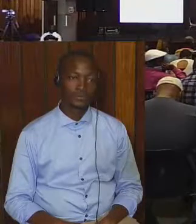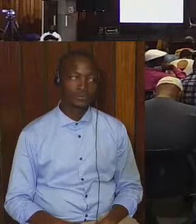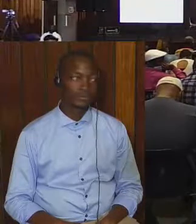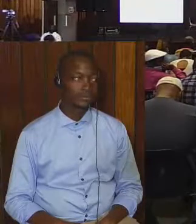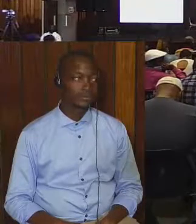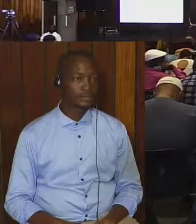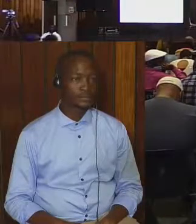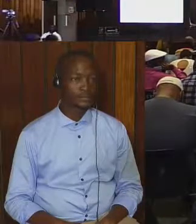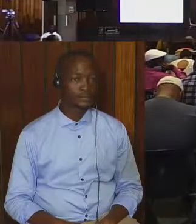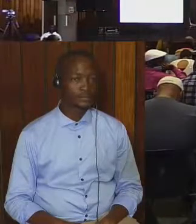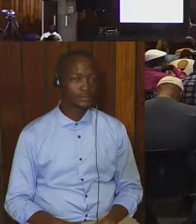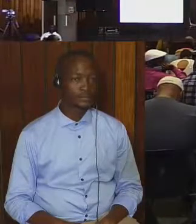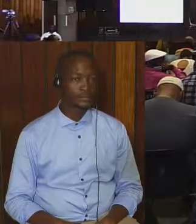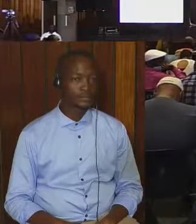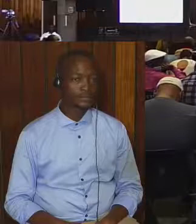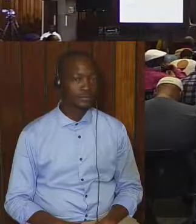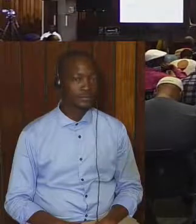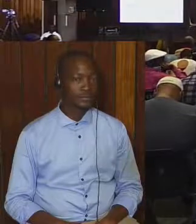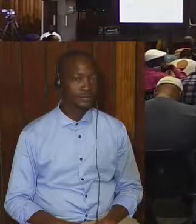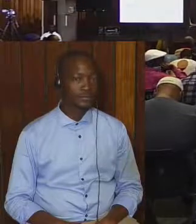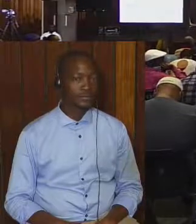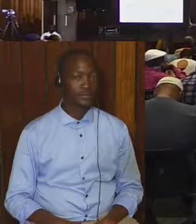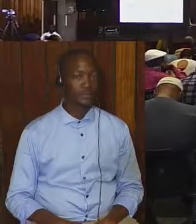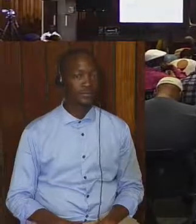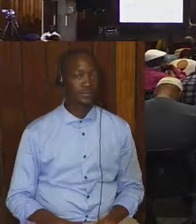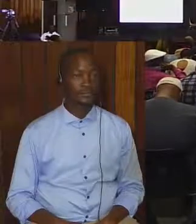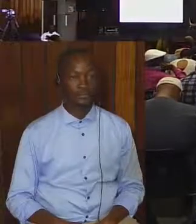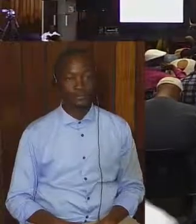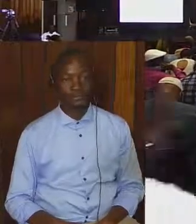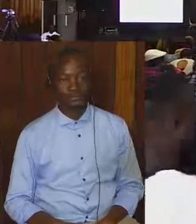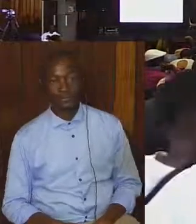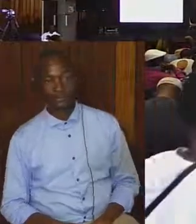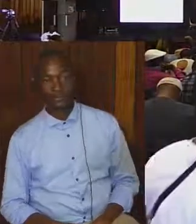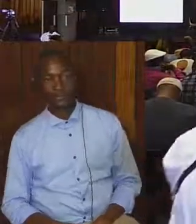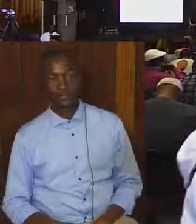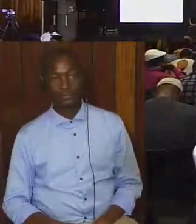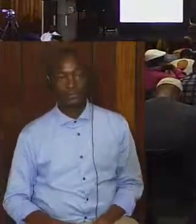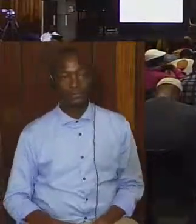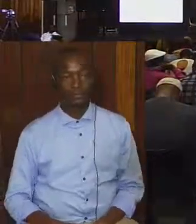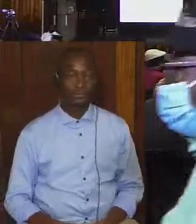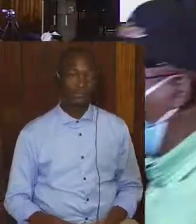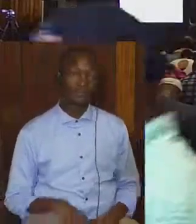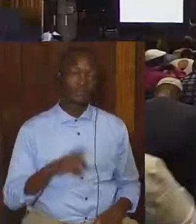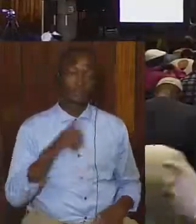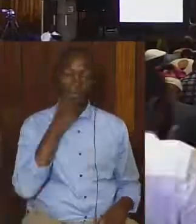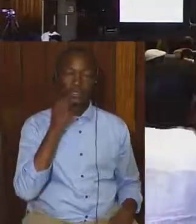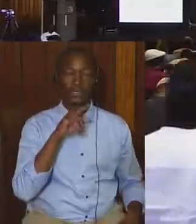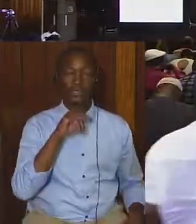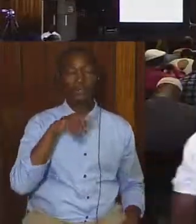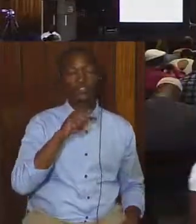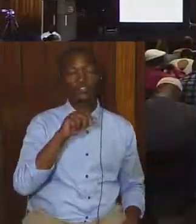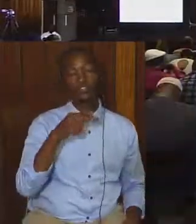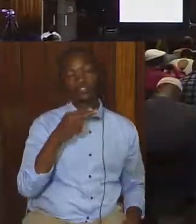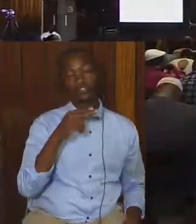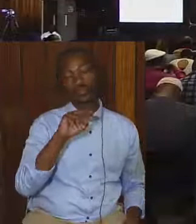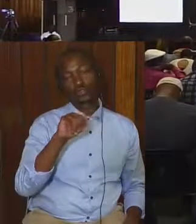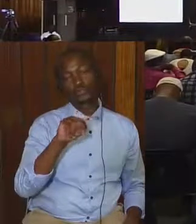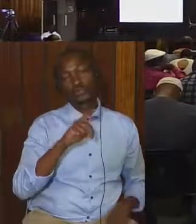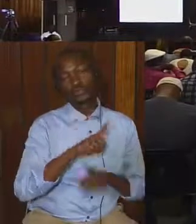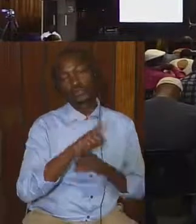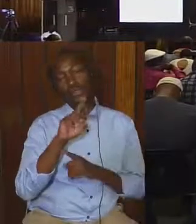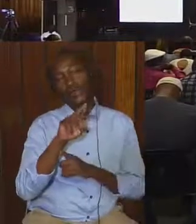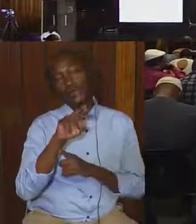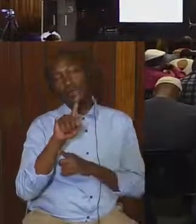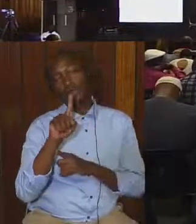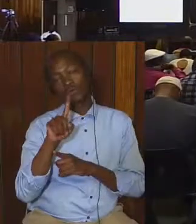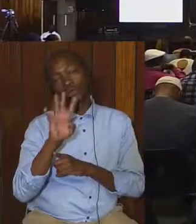Afternoon, Chair, and everyone over there. My name is John Matumba from Muldersdrift at